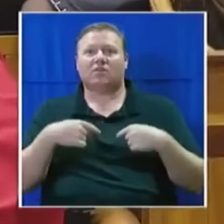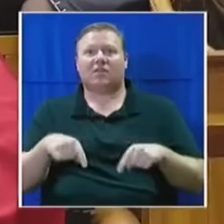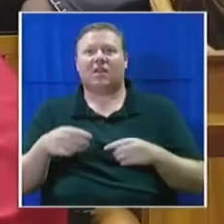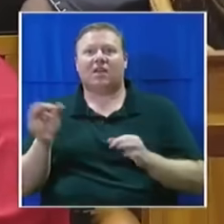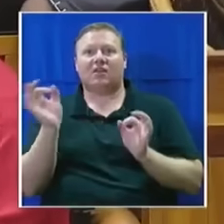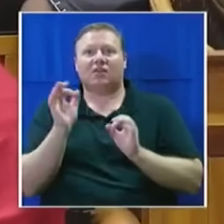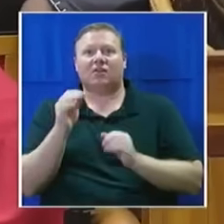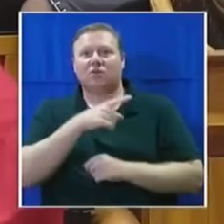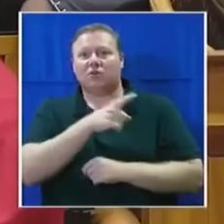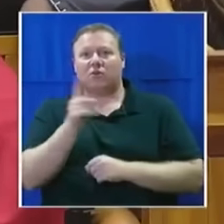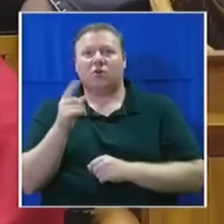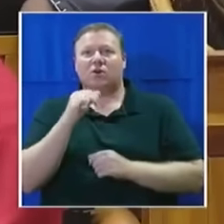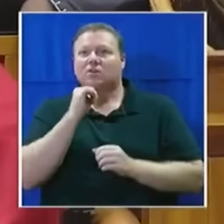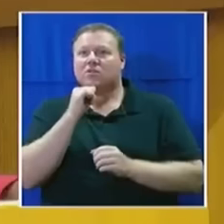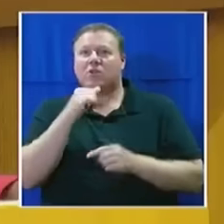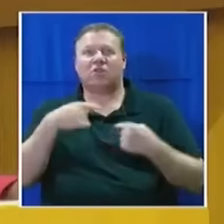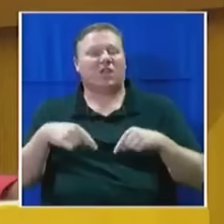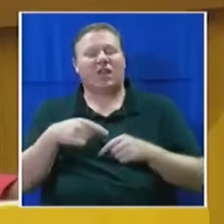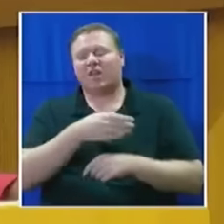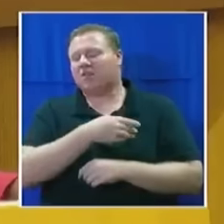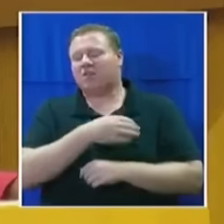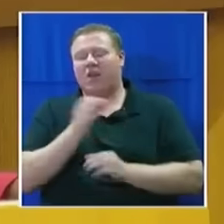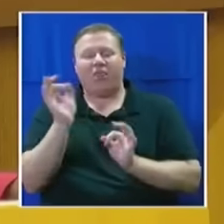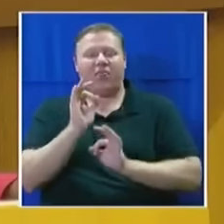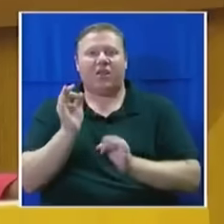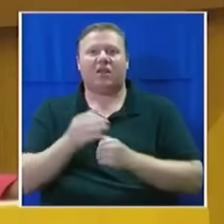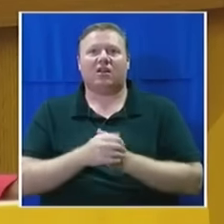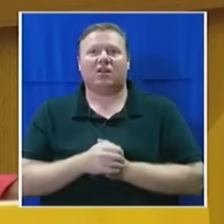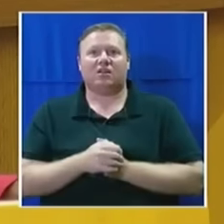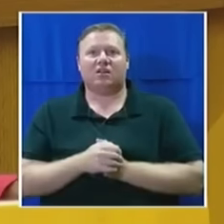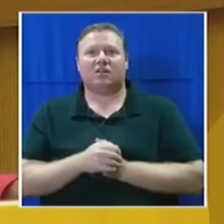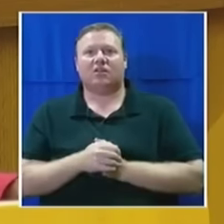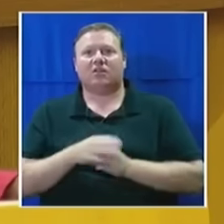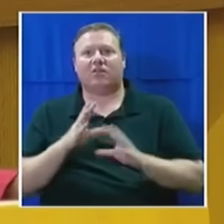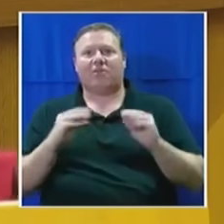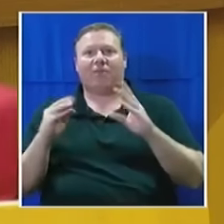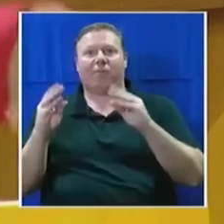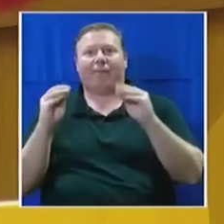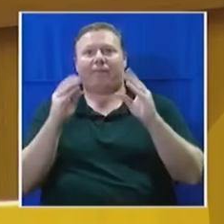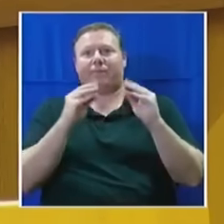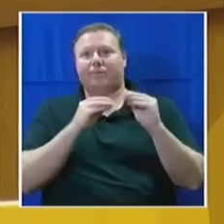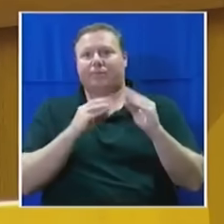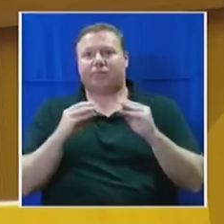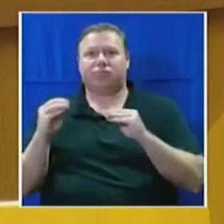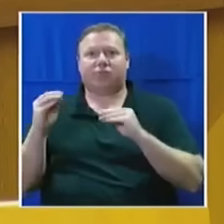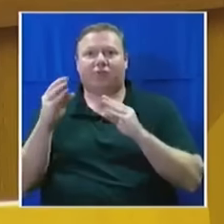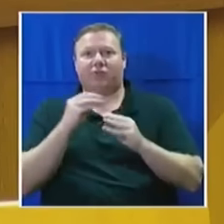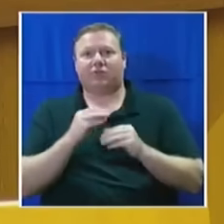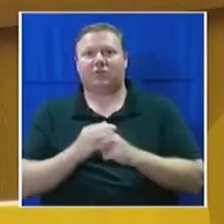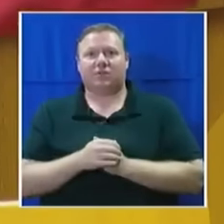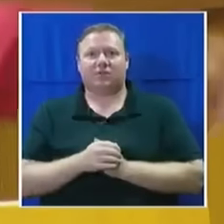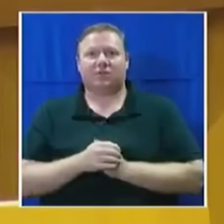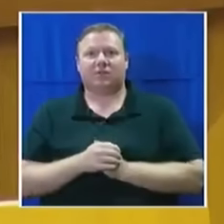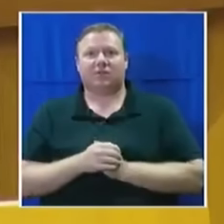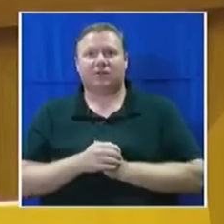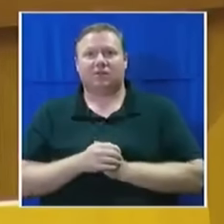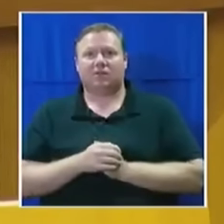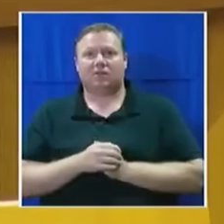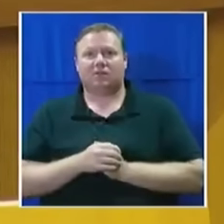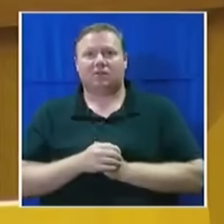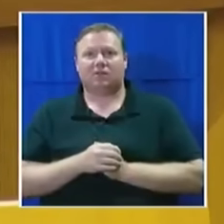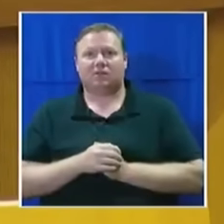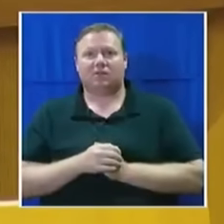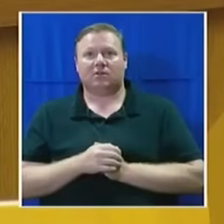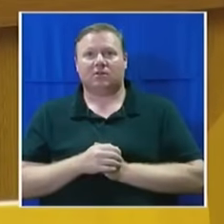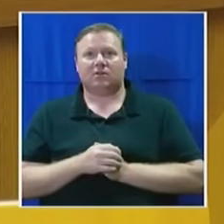nothing. Chair. Honorable Malema. I'm not scared of Honorable Malema. But I'm not scared of you. On a point of order, Chair. But you don't have